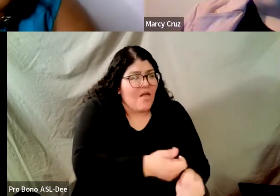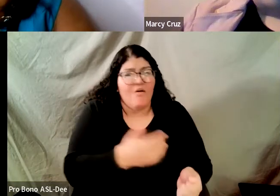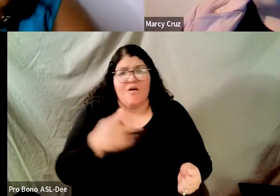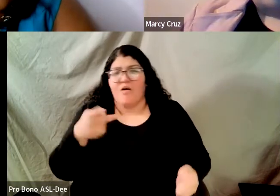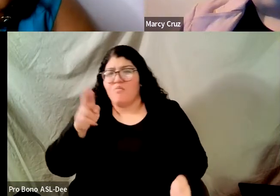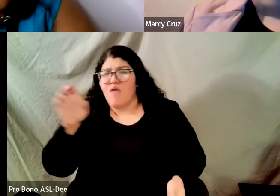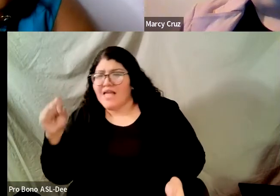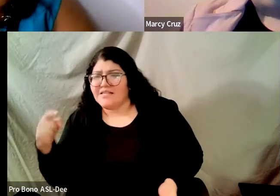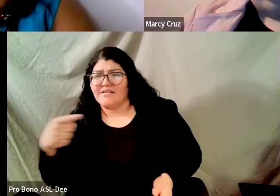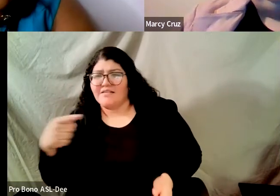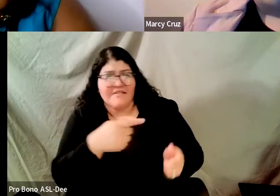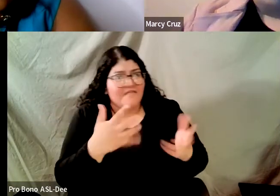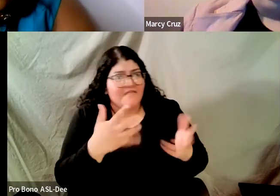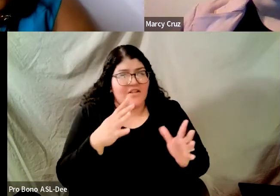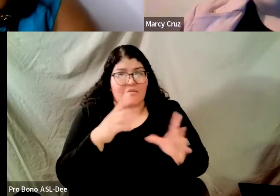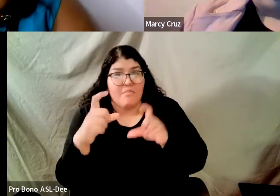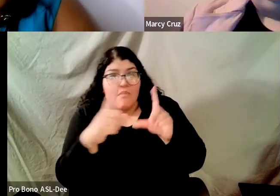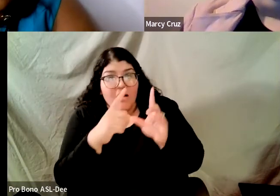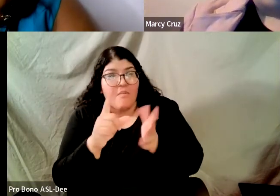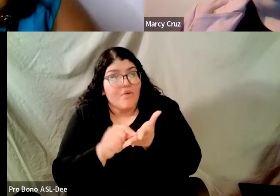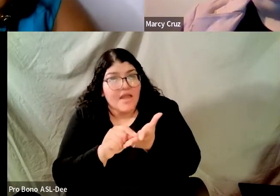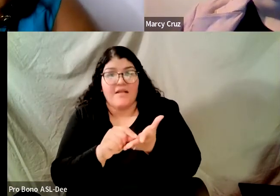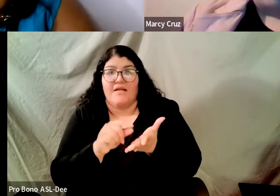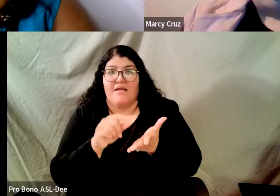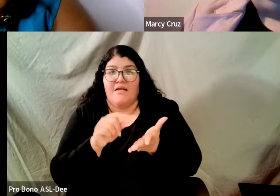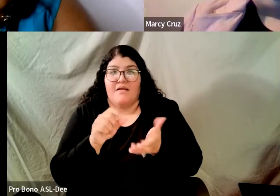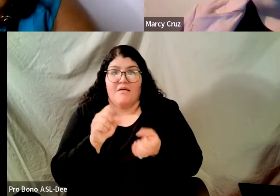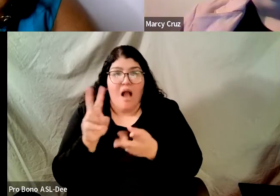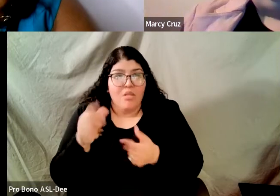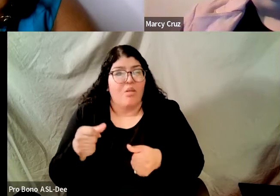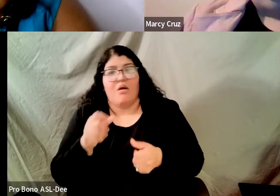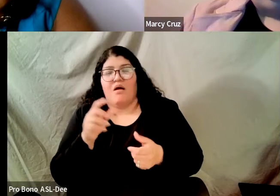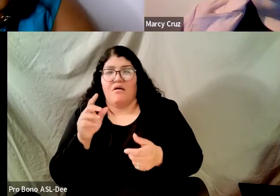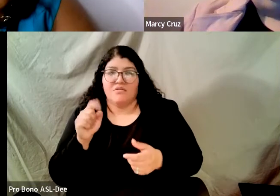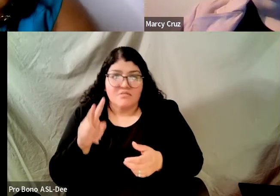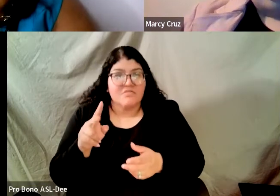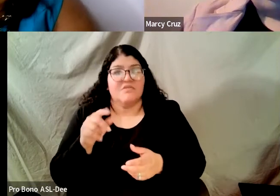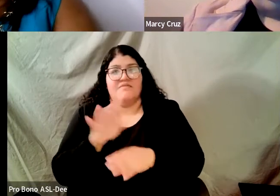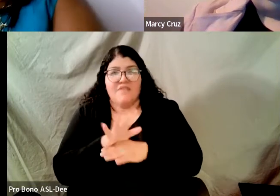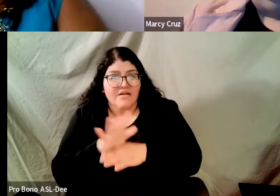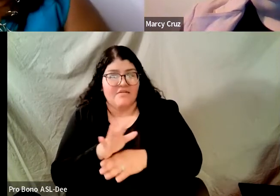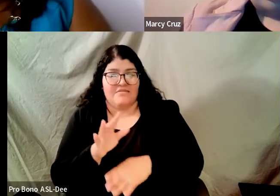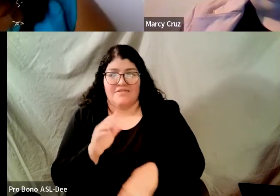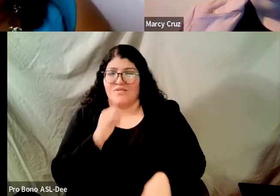doesn't represent us in the plus community. They're just the ones that's,